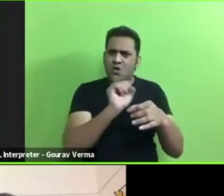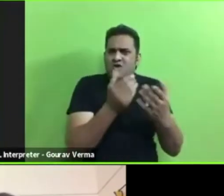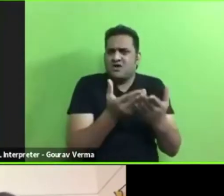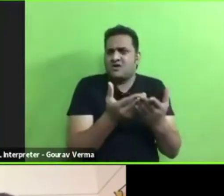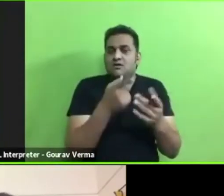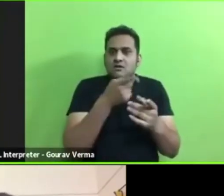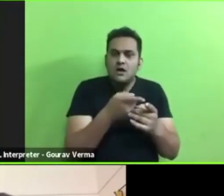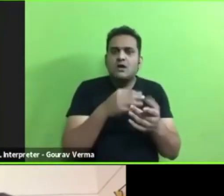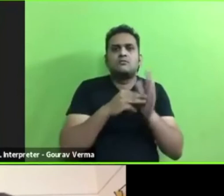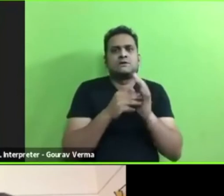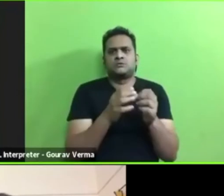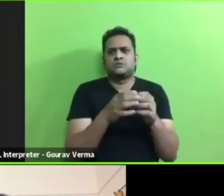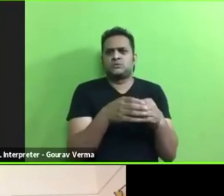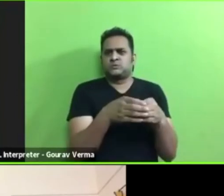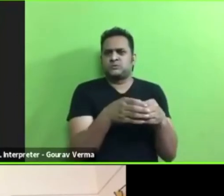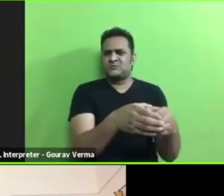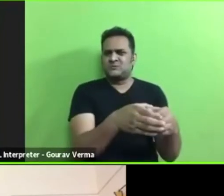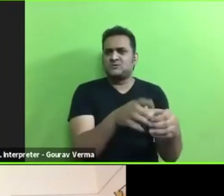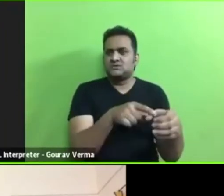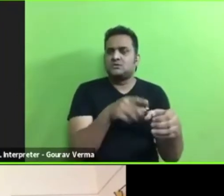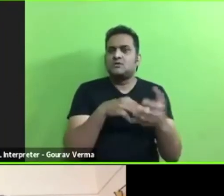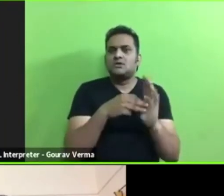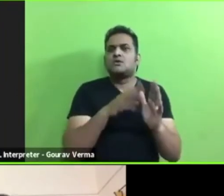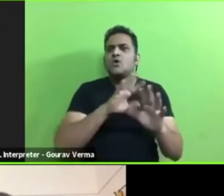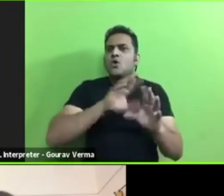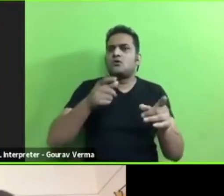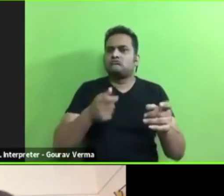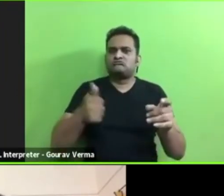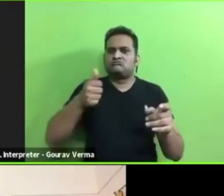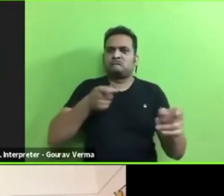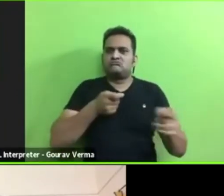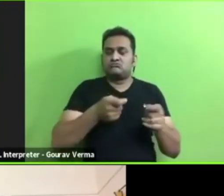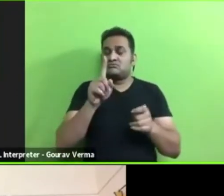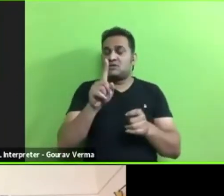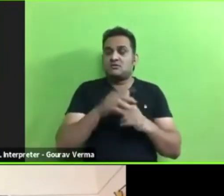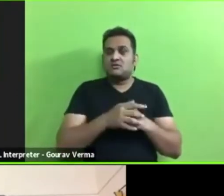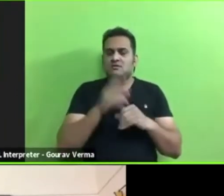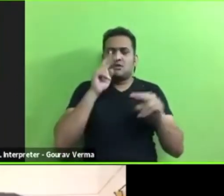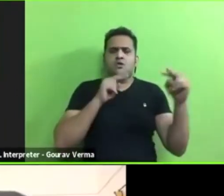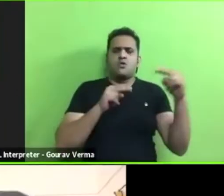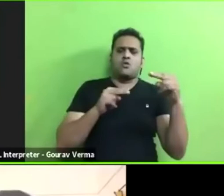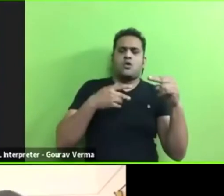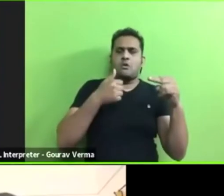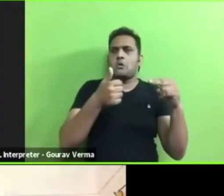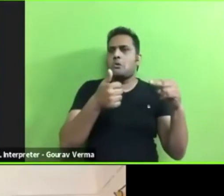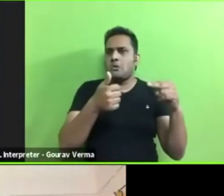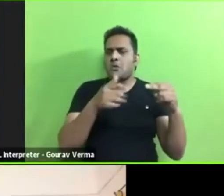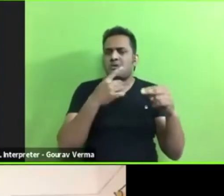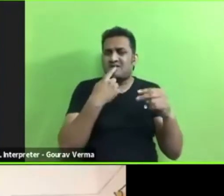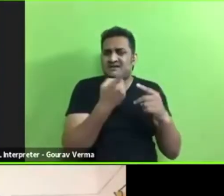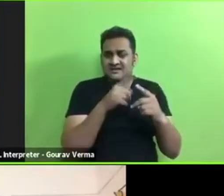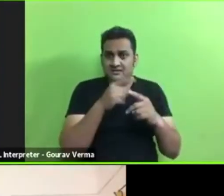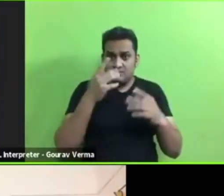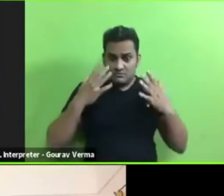held so tight. And it is held by the entire community. But you made another observation which I want to, also the idea of the